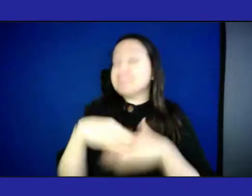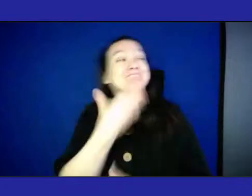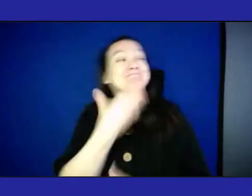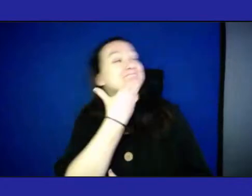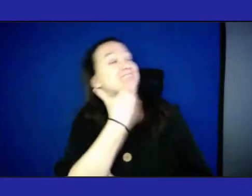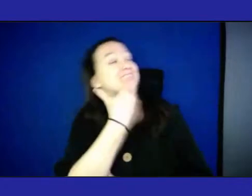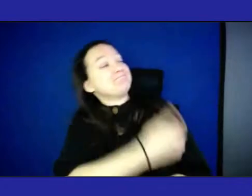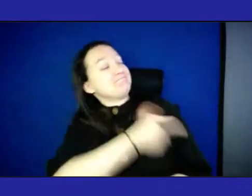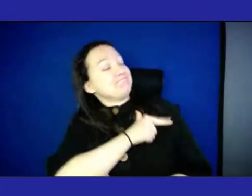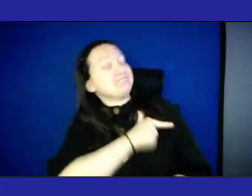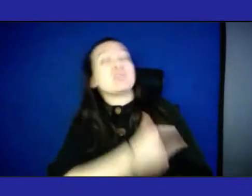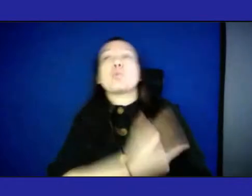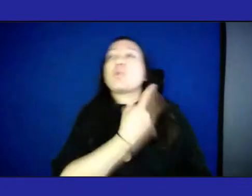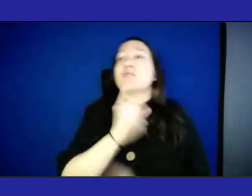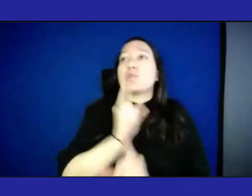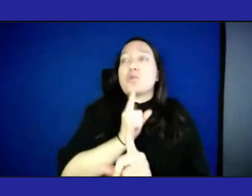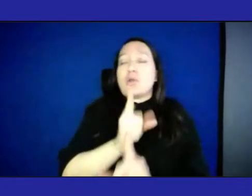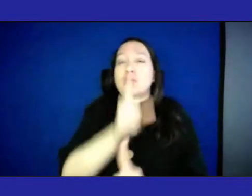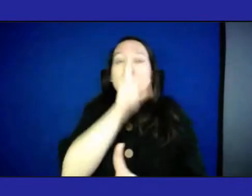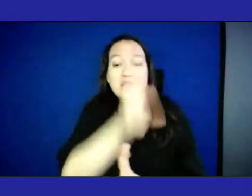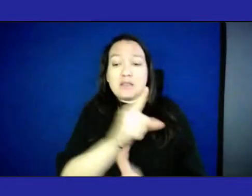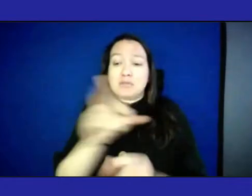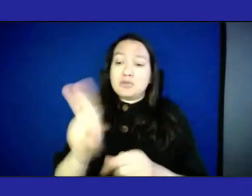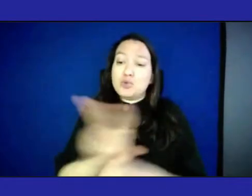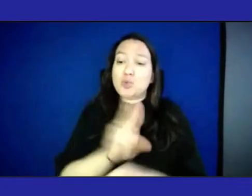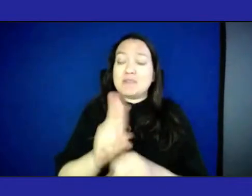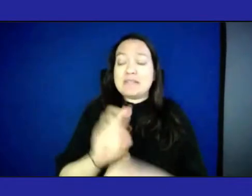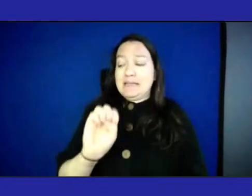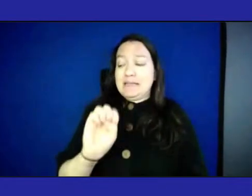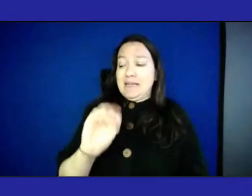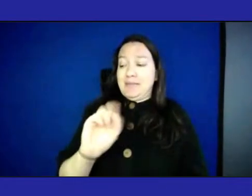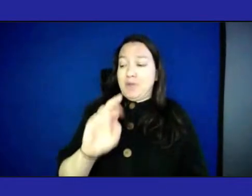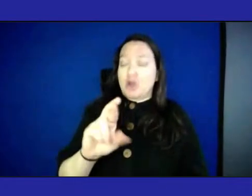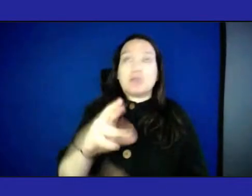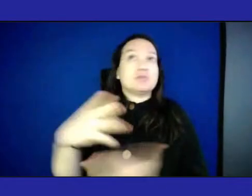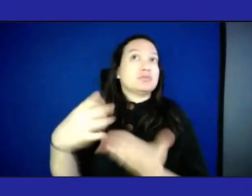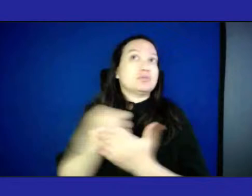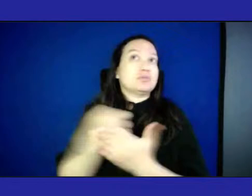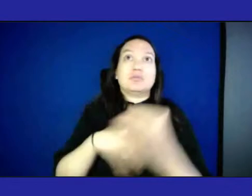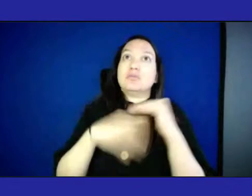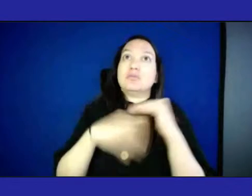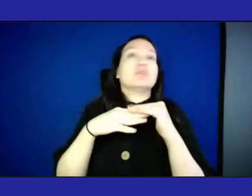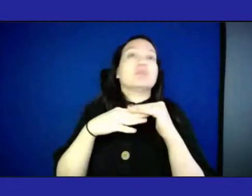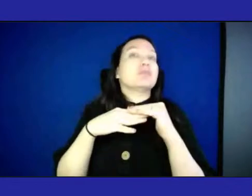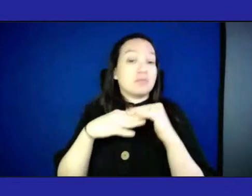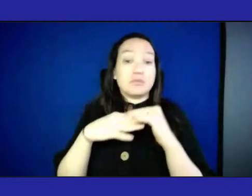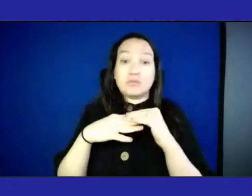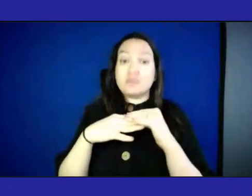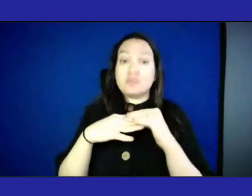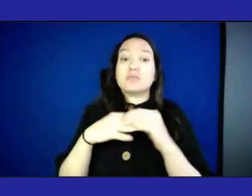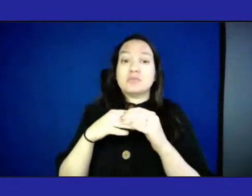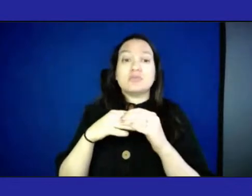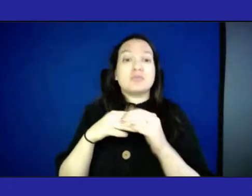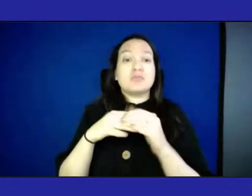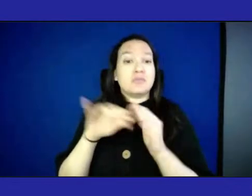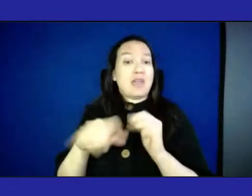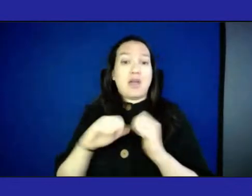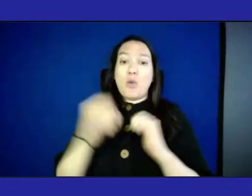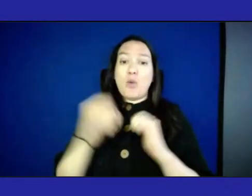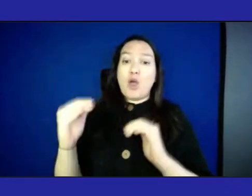of our goals is to really utilize our EMR to the best of our ability. So we've been doing that by upgrading